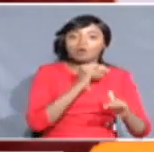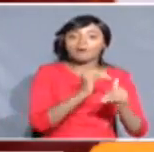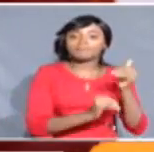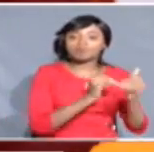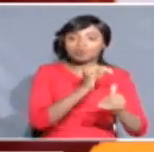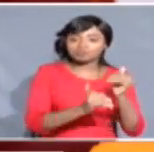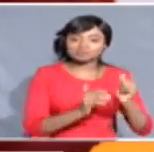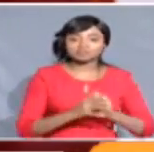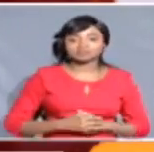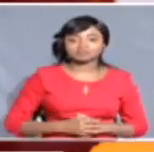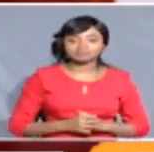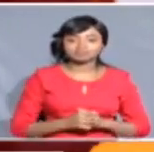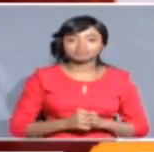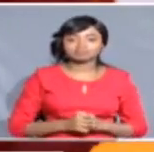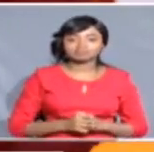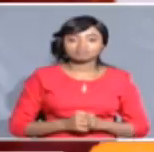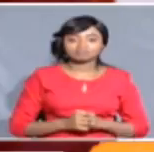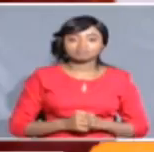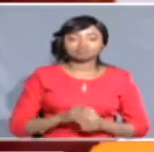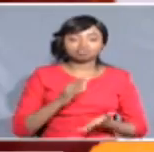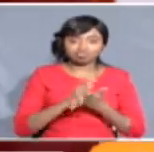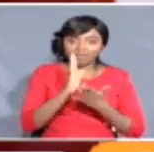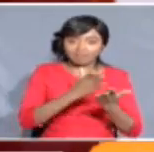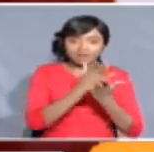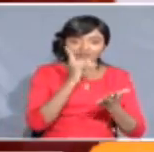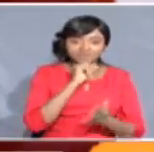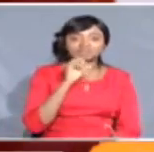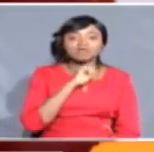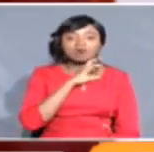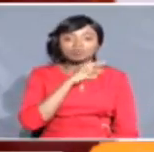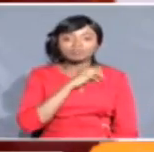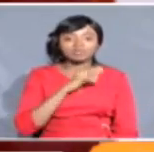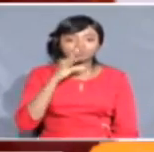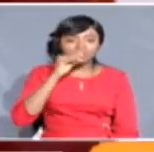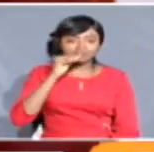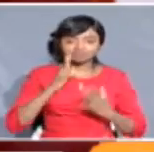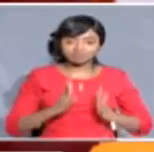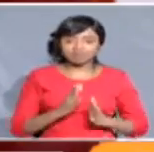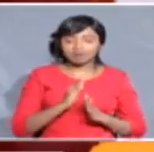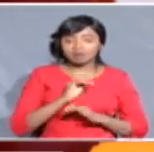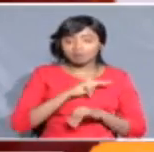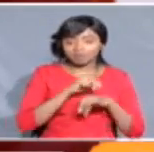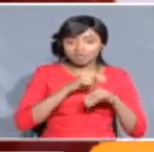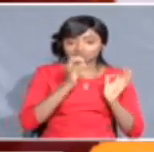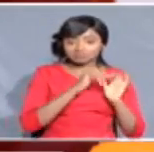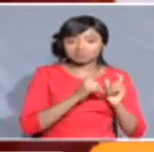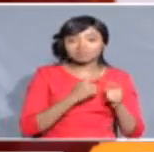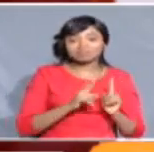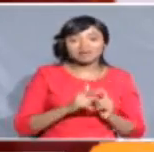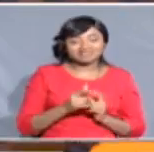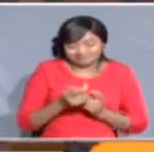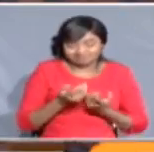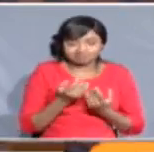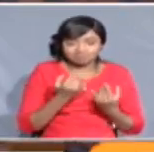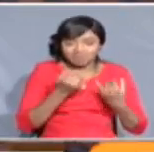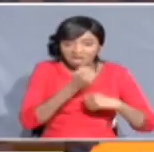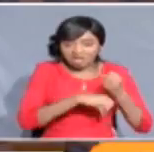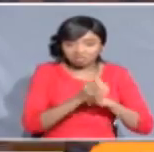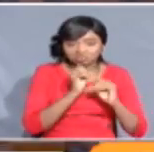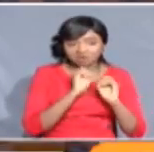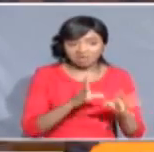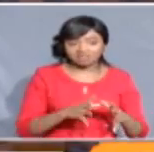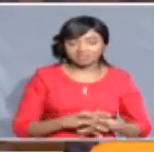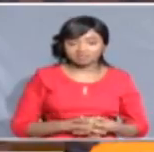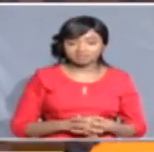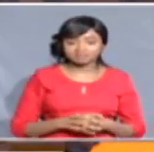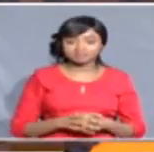the law on privileges, I did a complaint to the Speaker of the National Assembly. Unfortunately, no action was taken. She opens